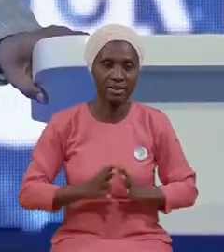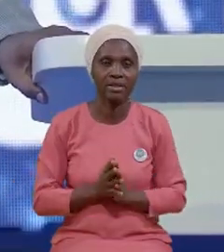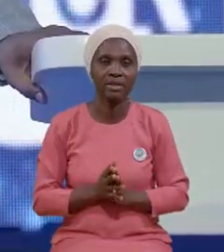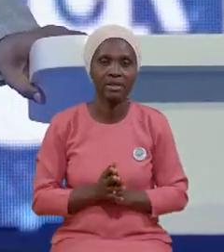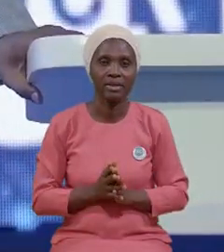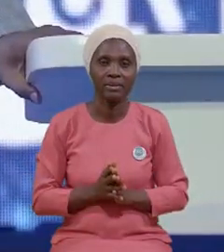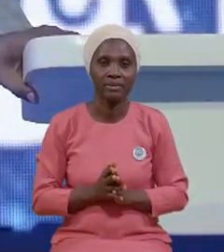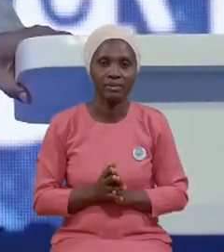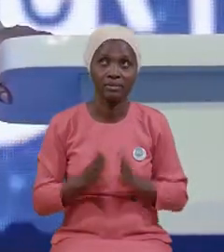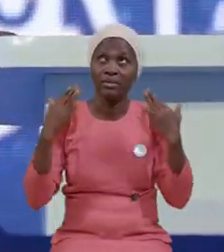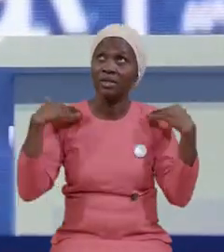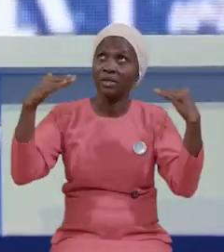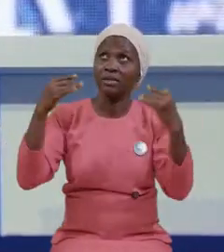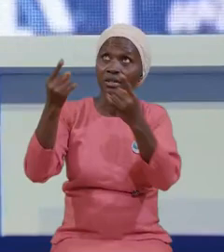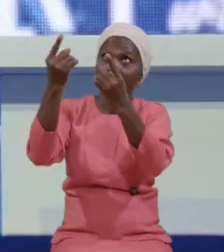Angel coming from heaven,